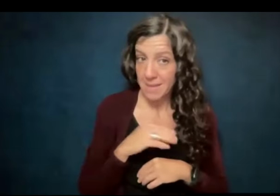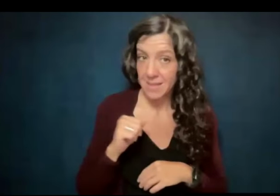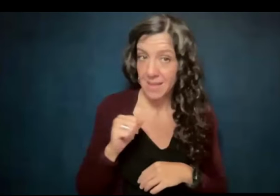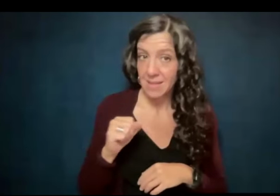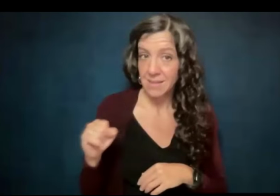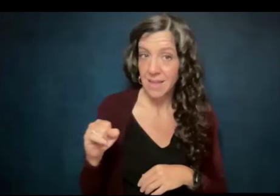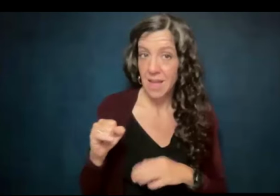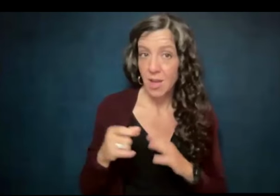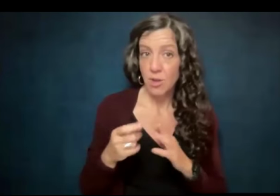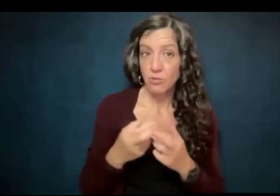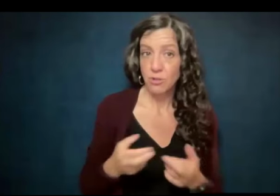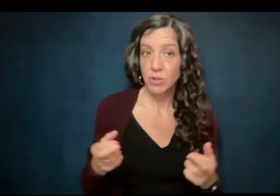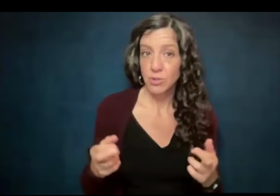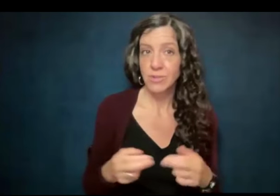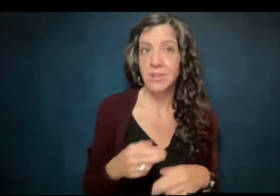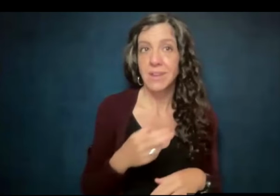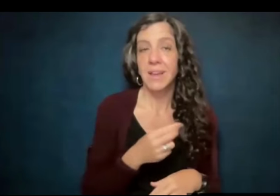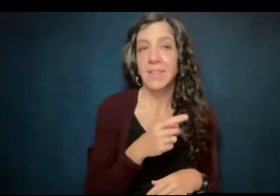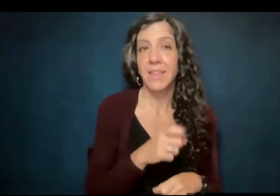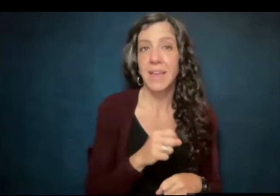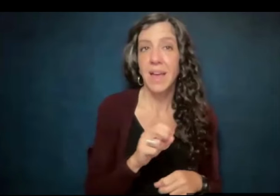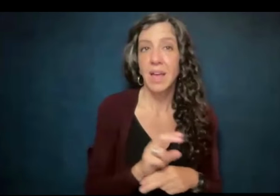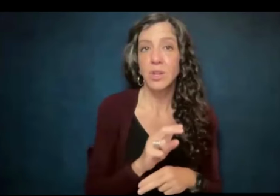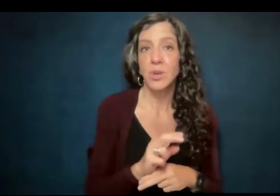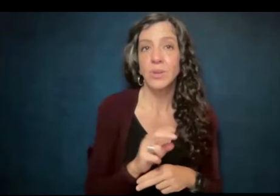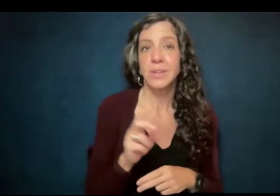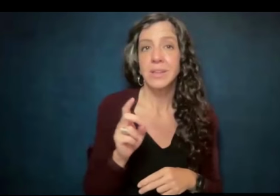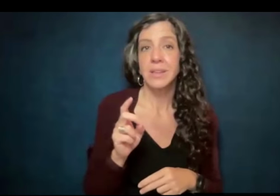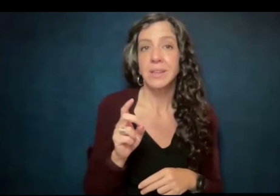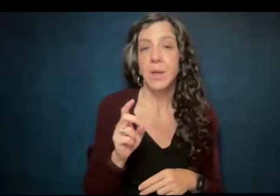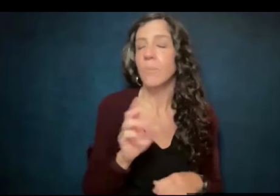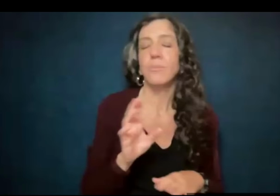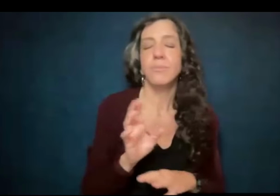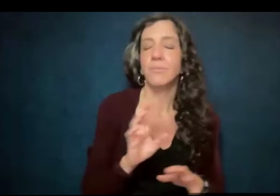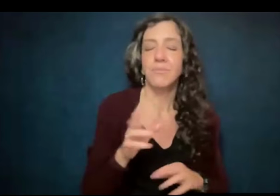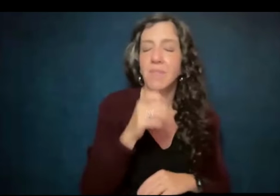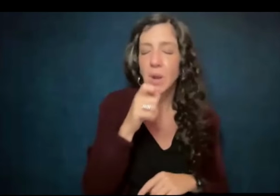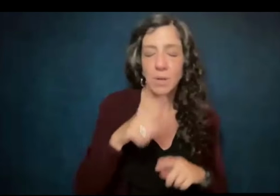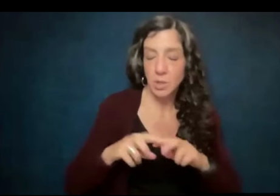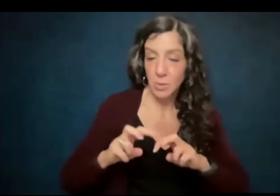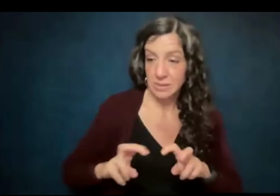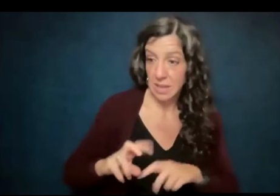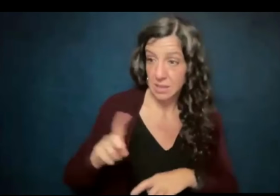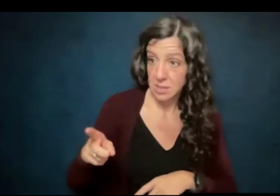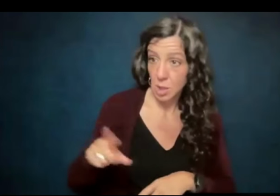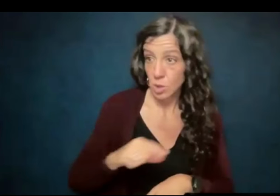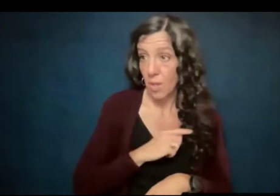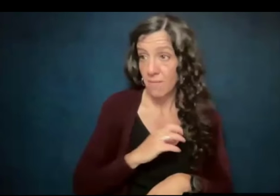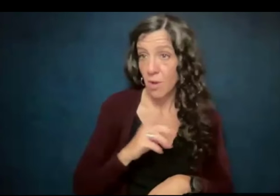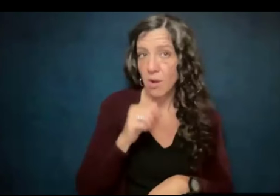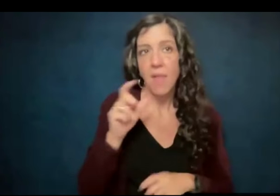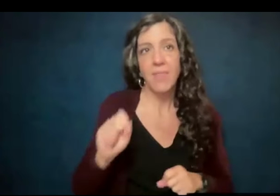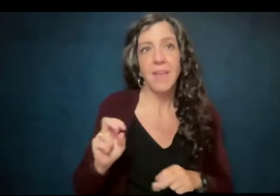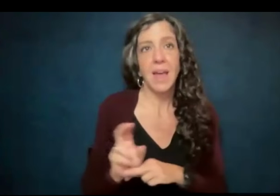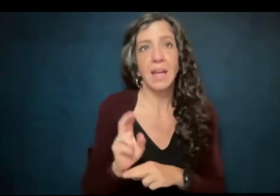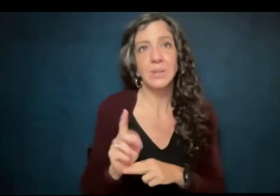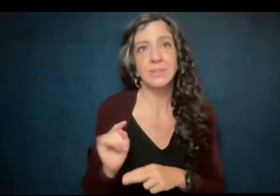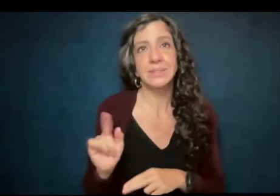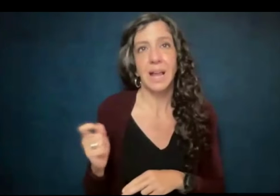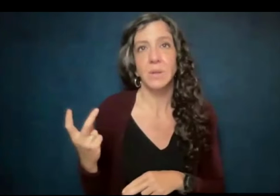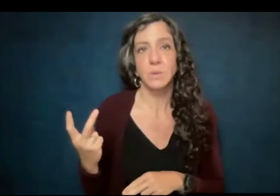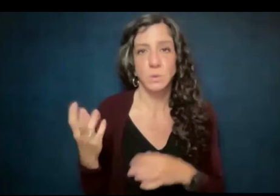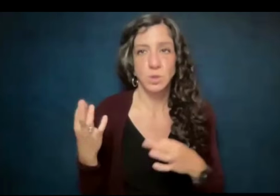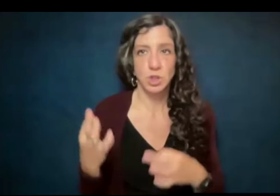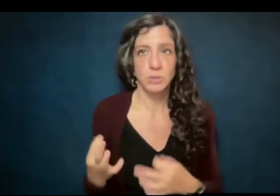to adopt the disability determination that's already been made by Title II. So ultimately, the